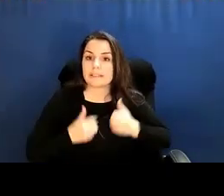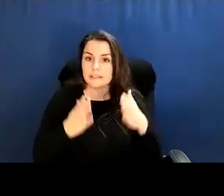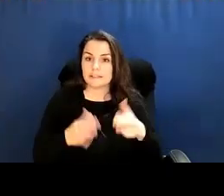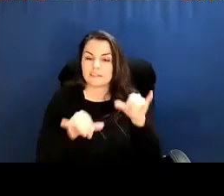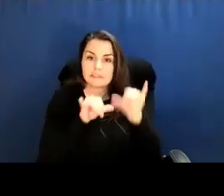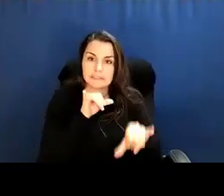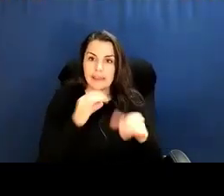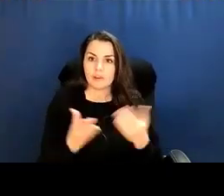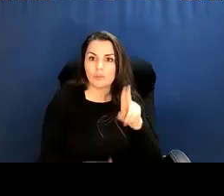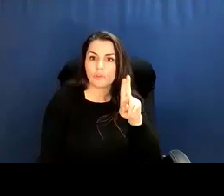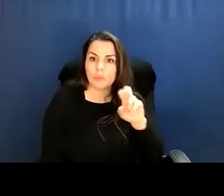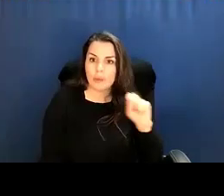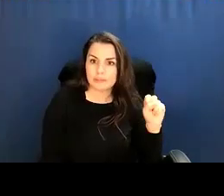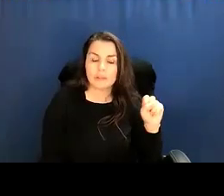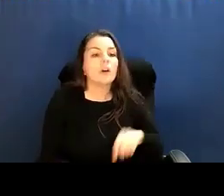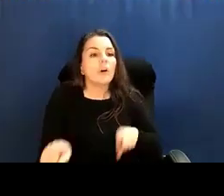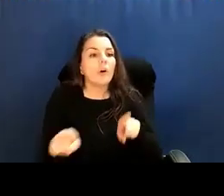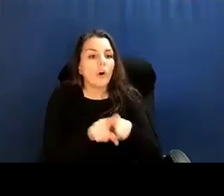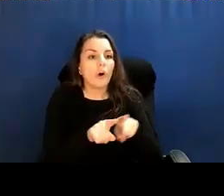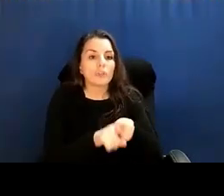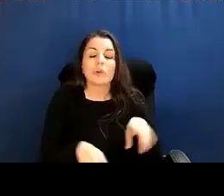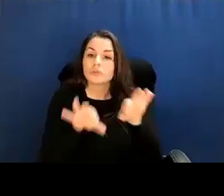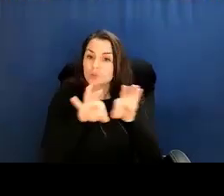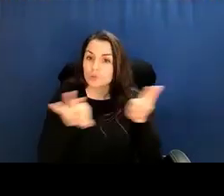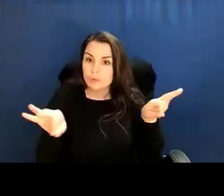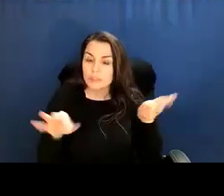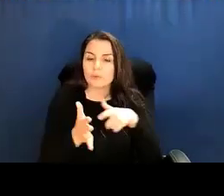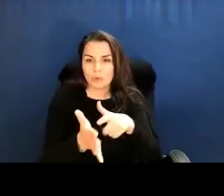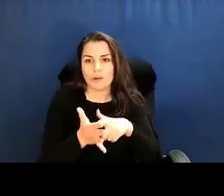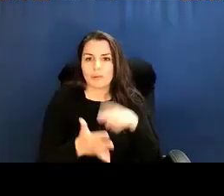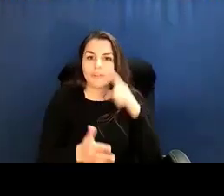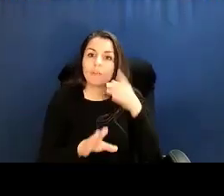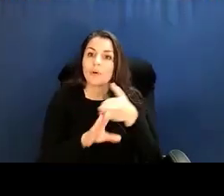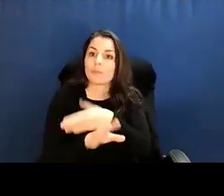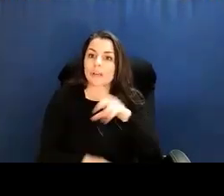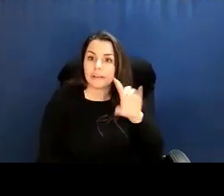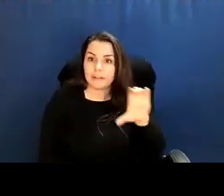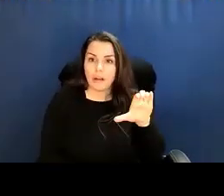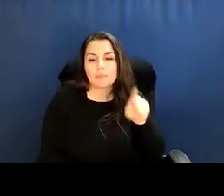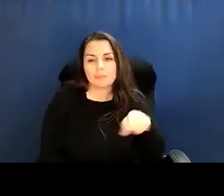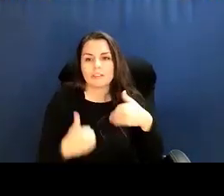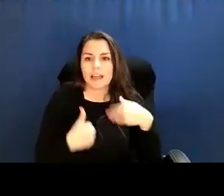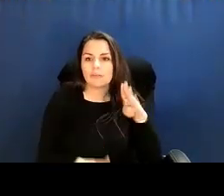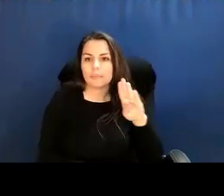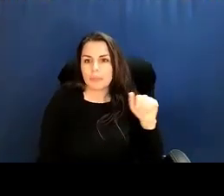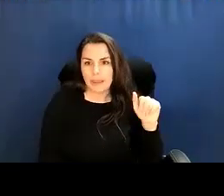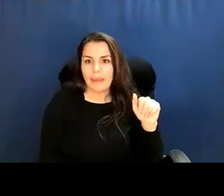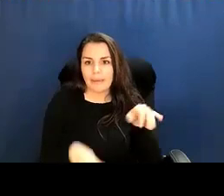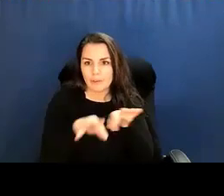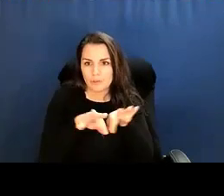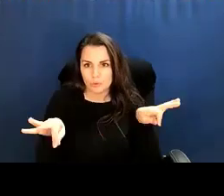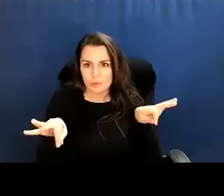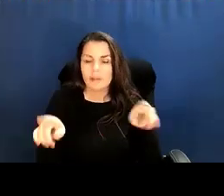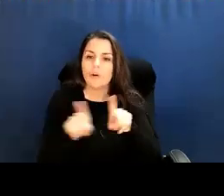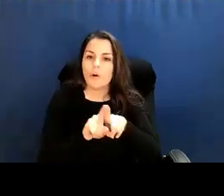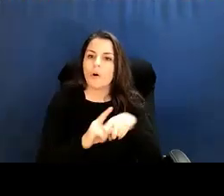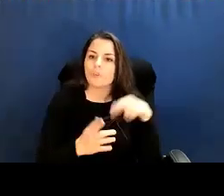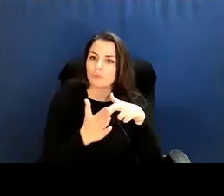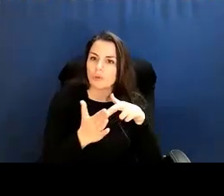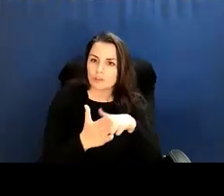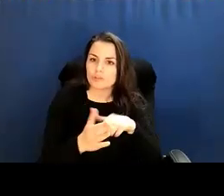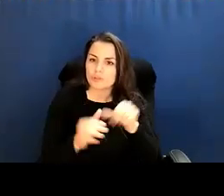The degree requirements are pretty obvious for pre-docs. They must have a baccalaureate degree and be enrolled in a doctoral